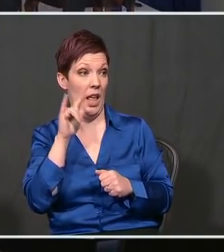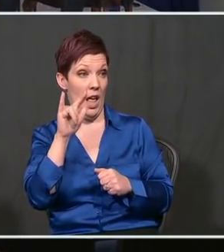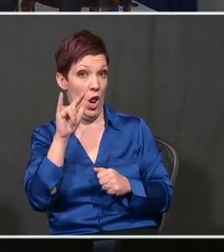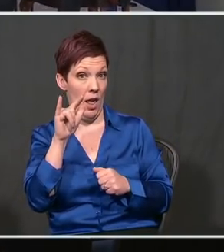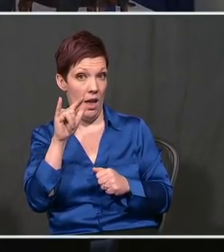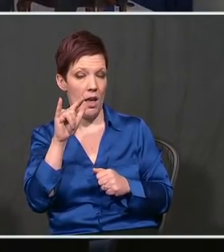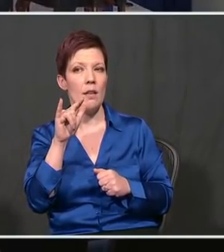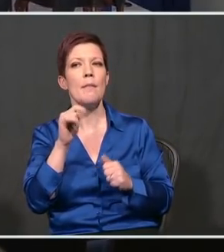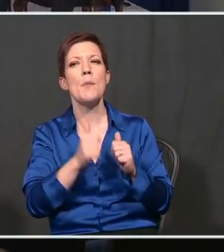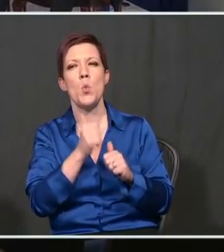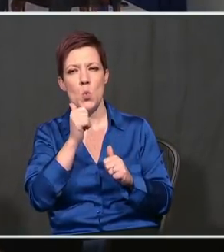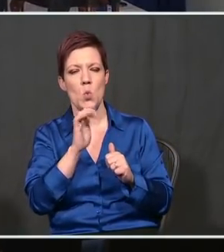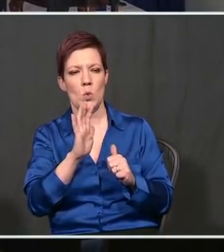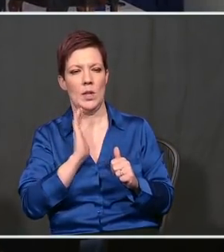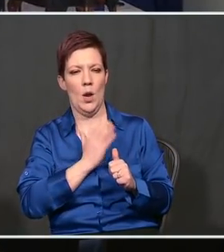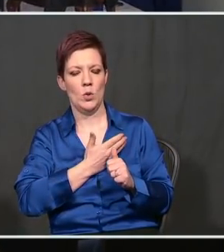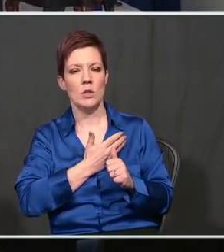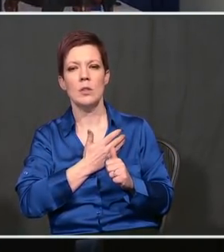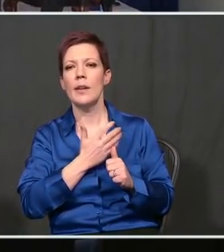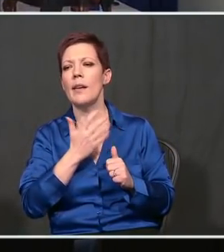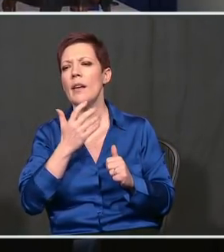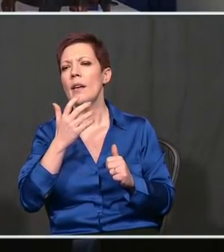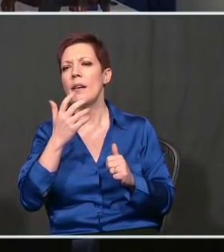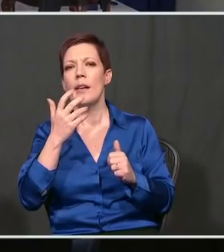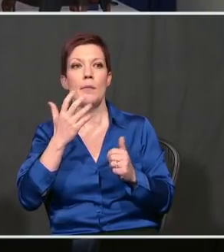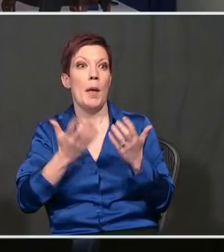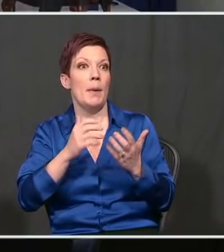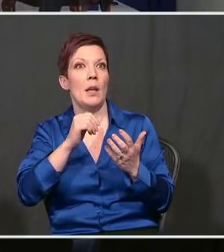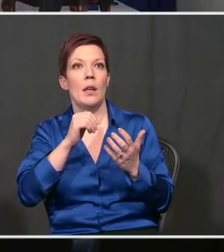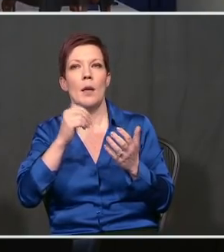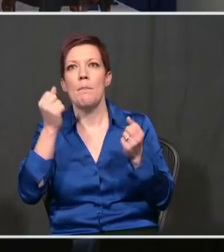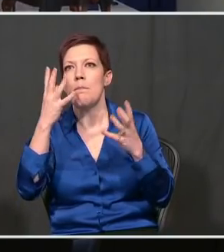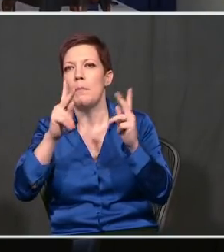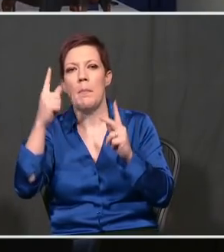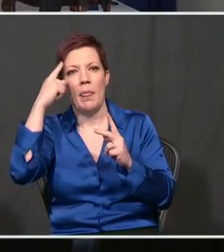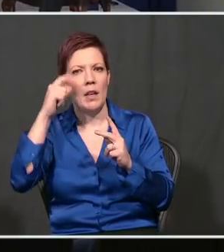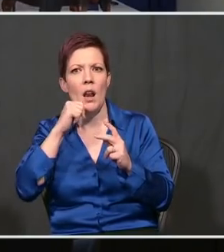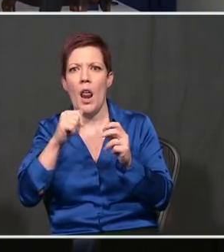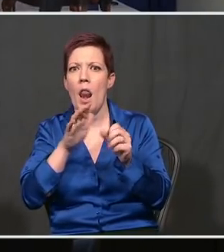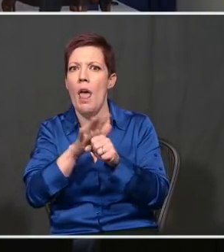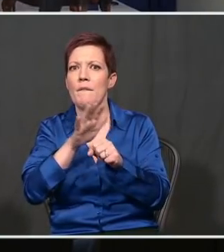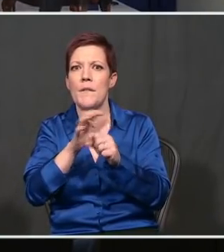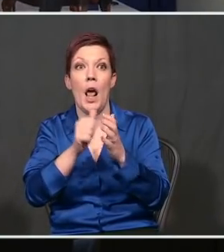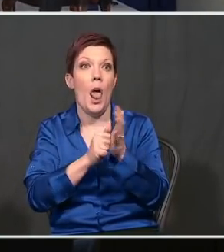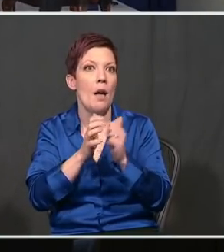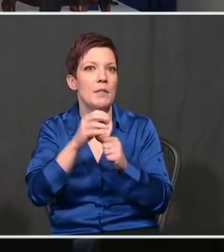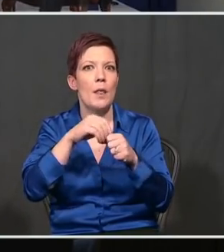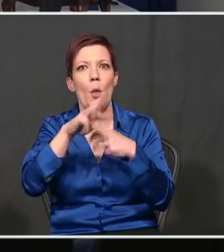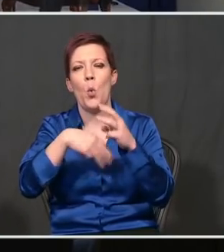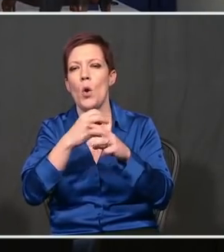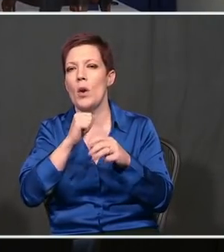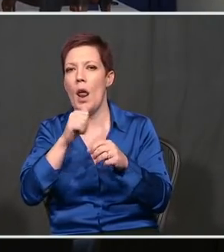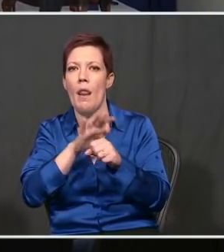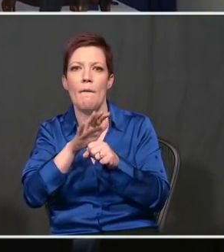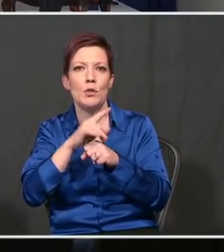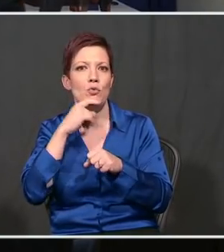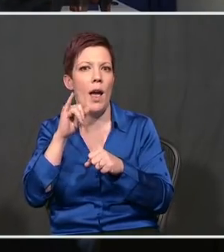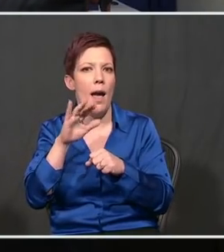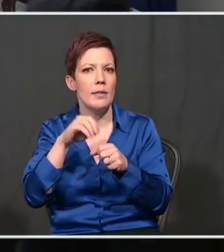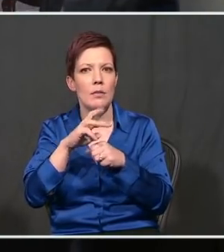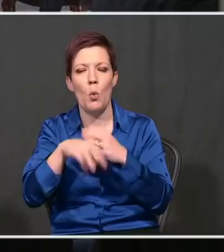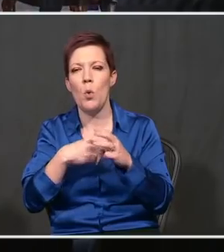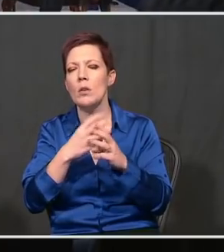Obviously, there's others out there. There's not enough dry ice in the world. There's not enough gloves. But there's not enough air